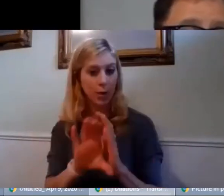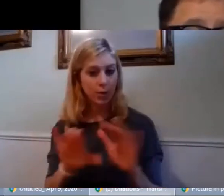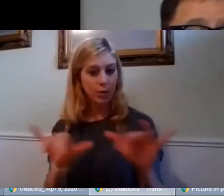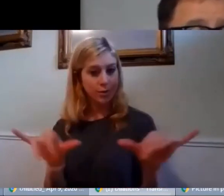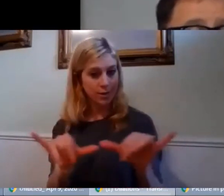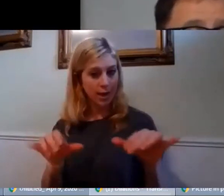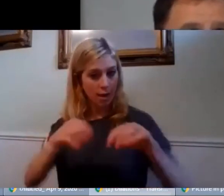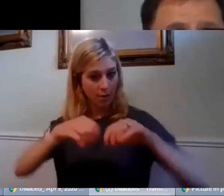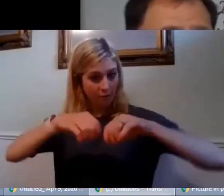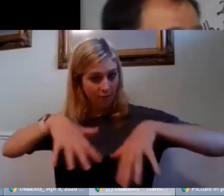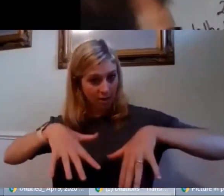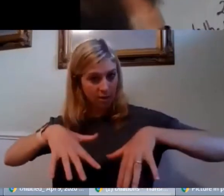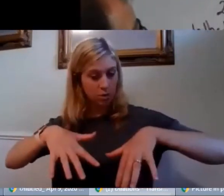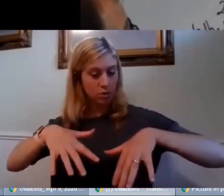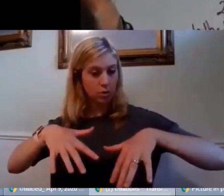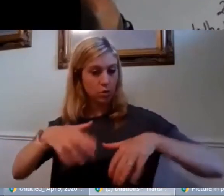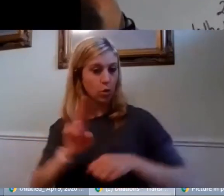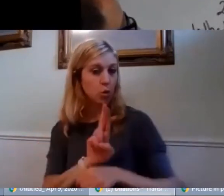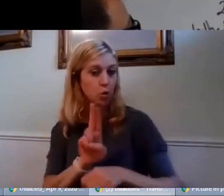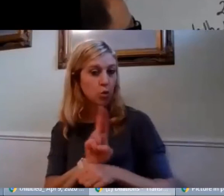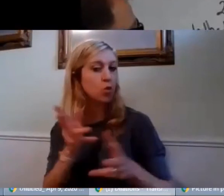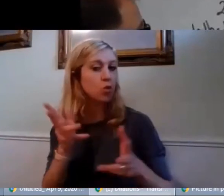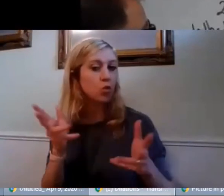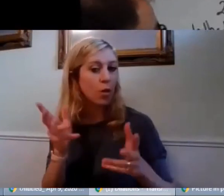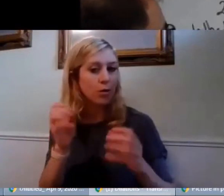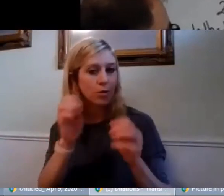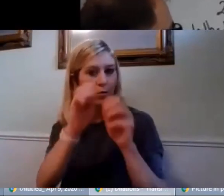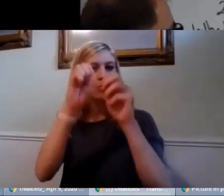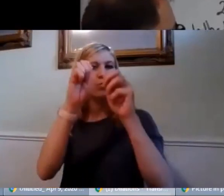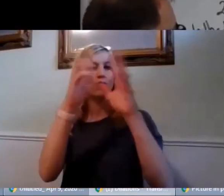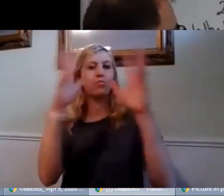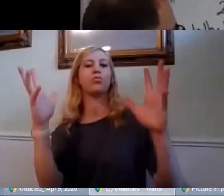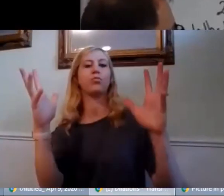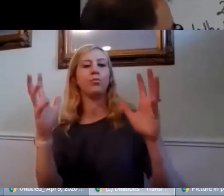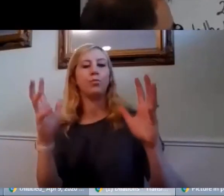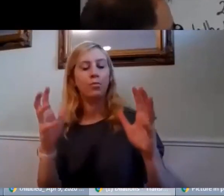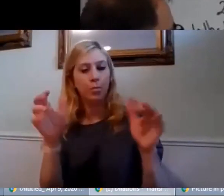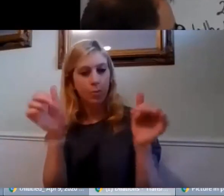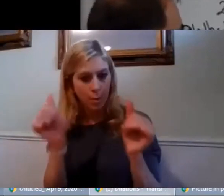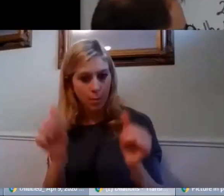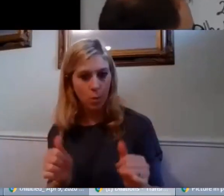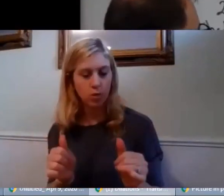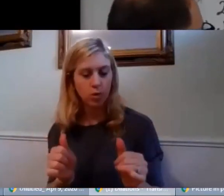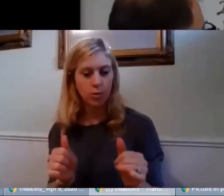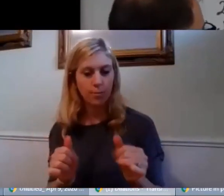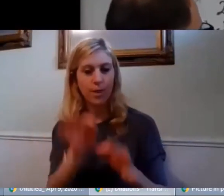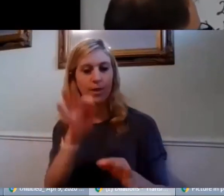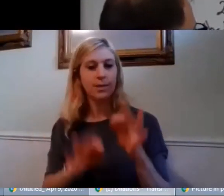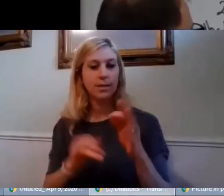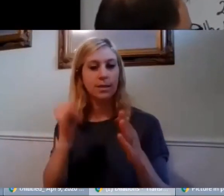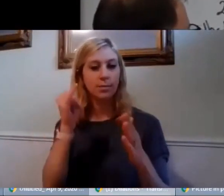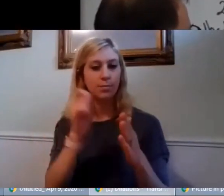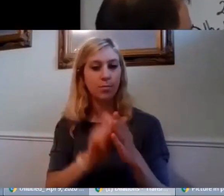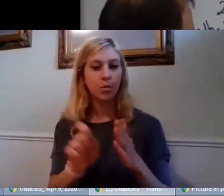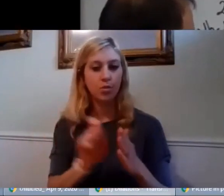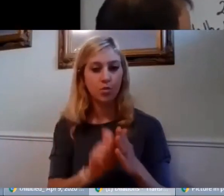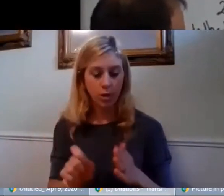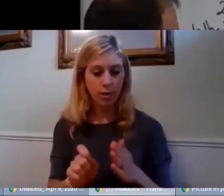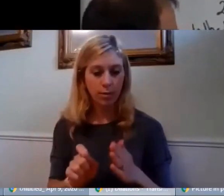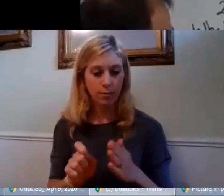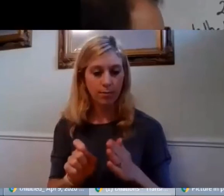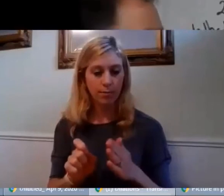very simple drawing can help us see what we're doing here. So he's got a photo that's 4 by